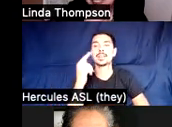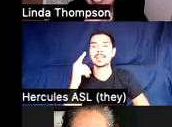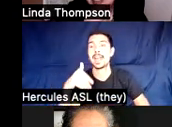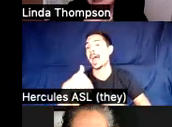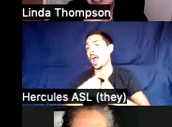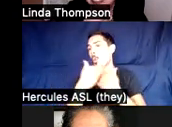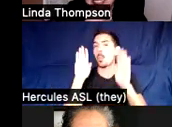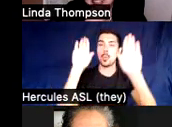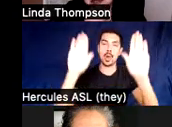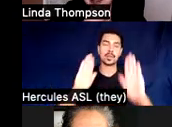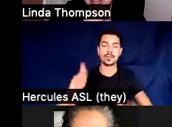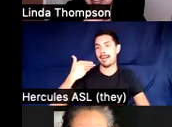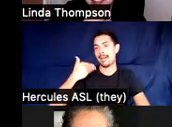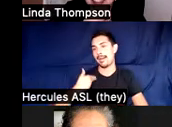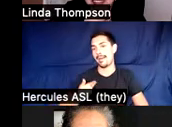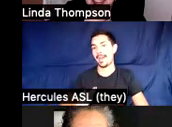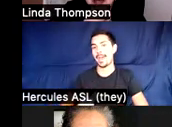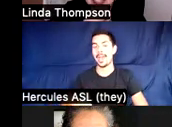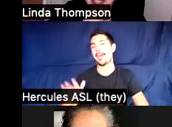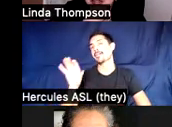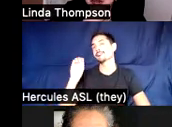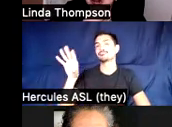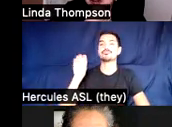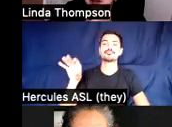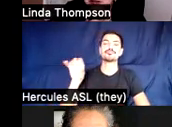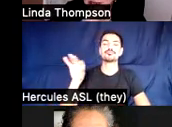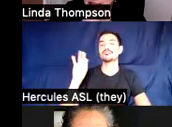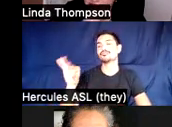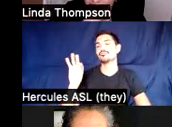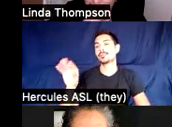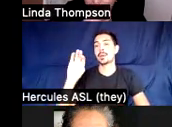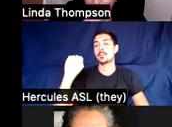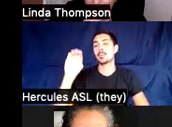is. He's telling Moana to say you're welcome. And